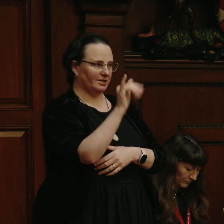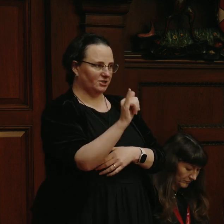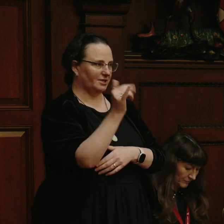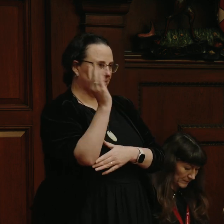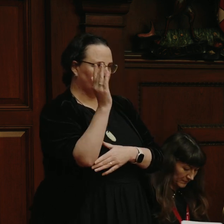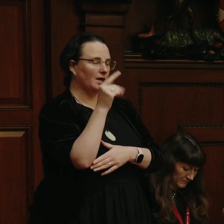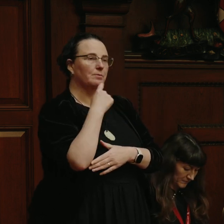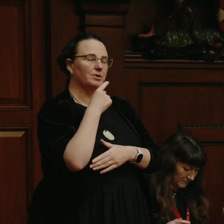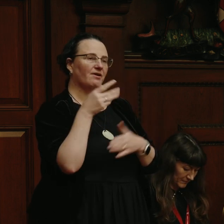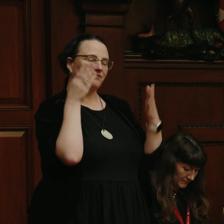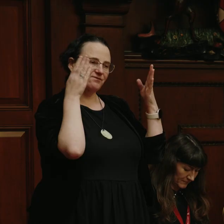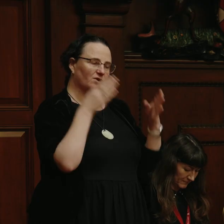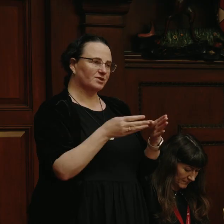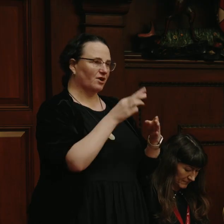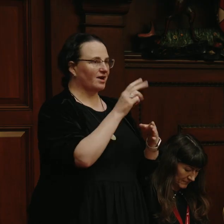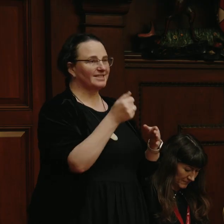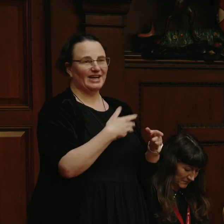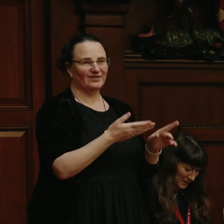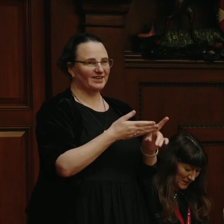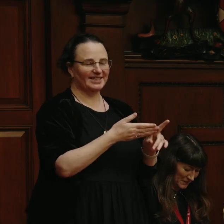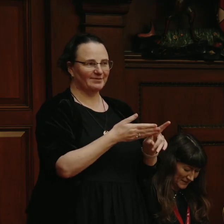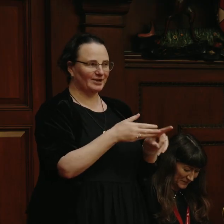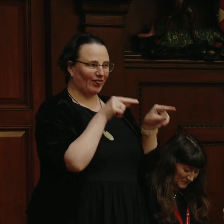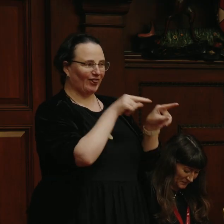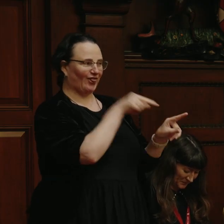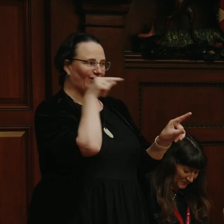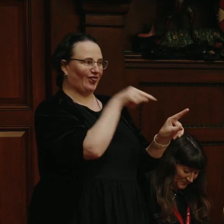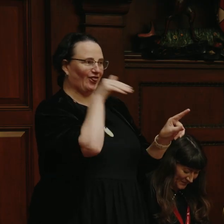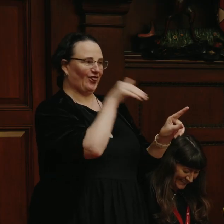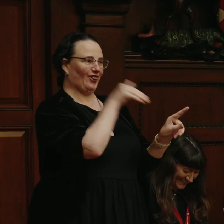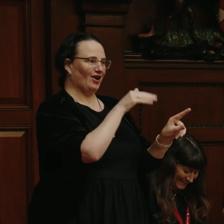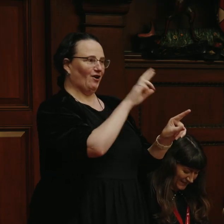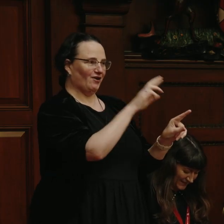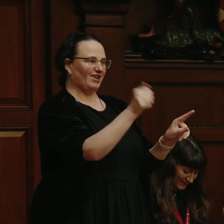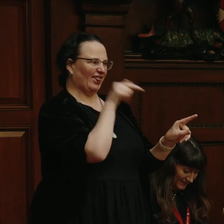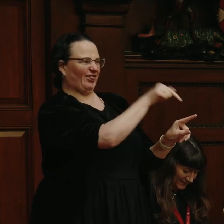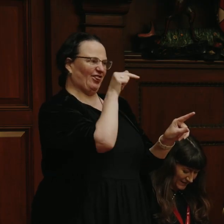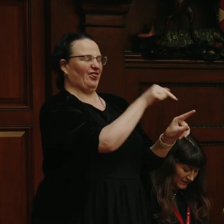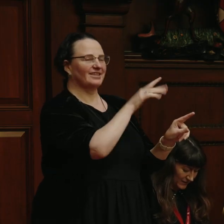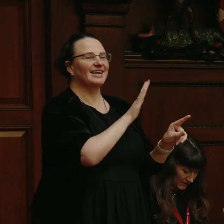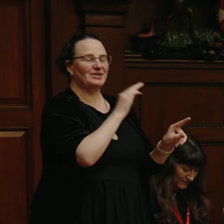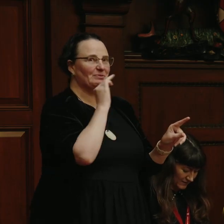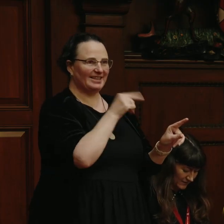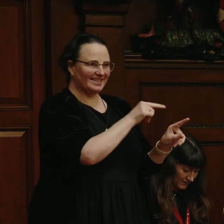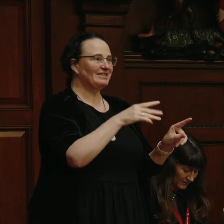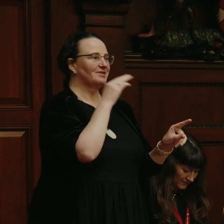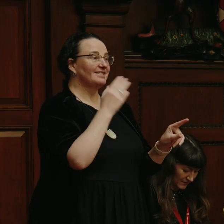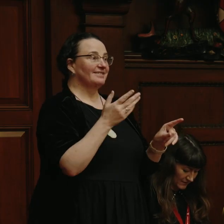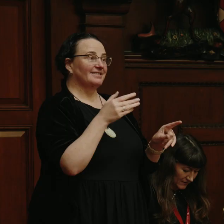on rheumatoid. I really am not against the rheumatoid people, but they will focus more on inflammatory